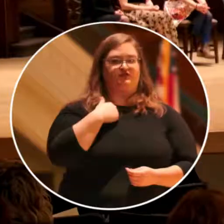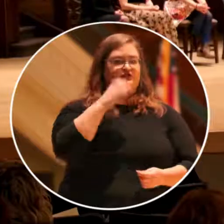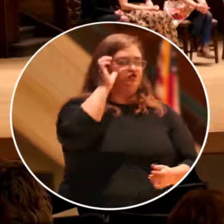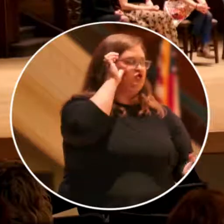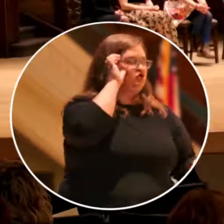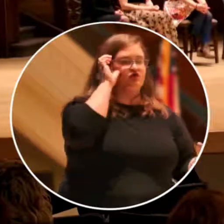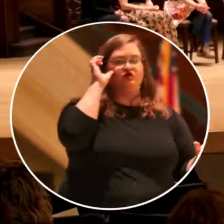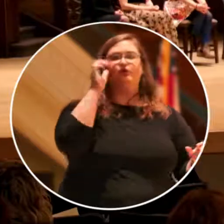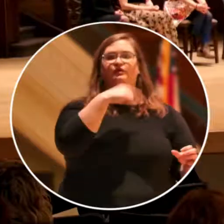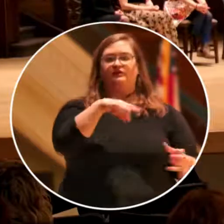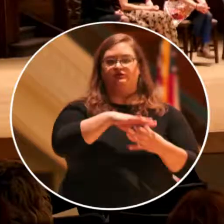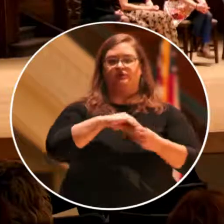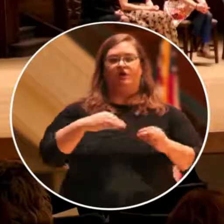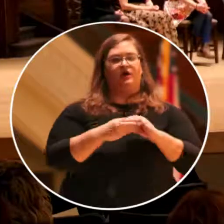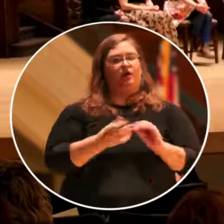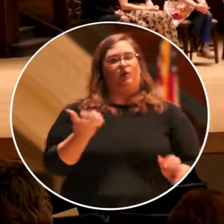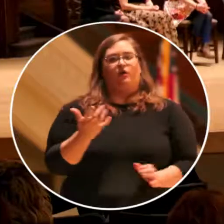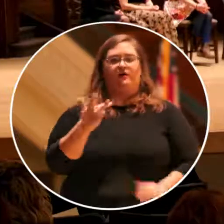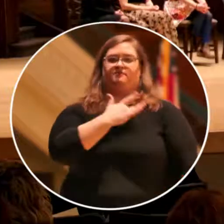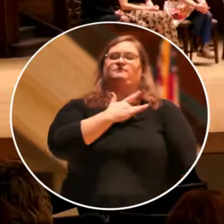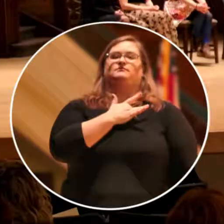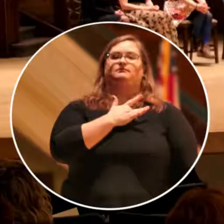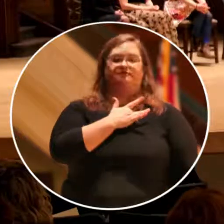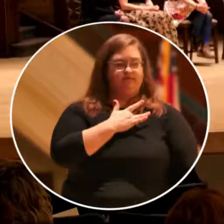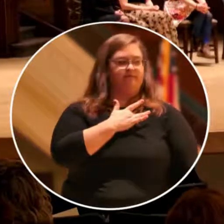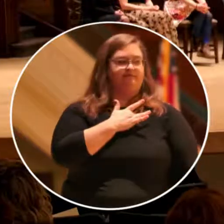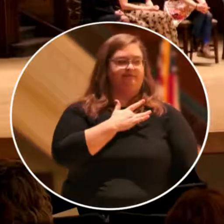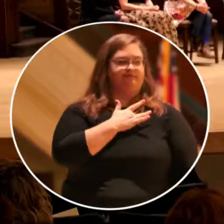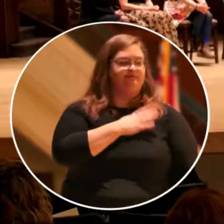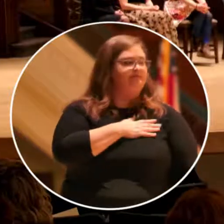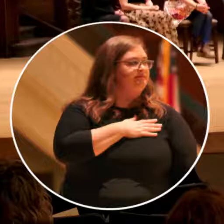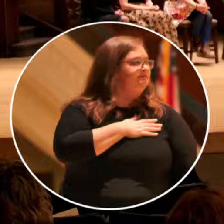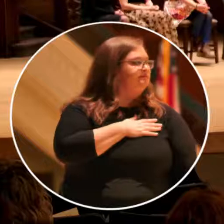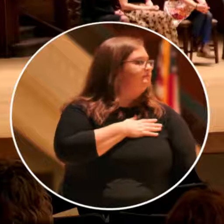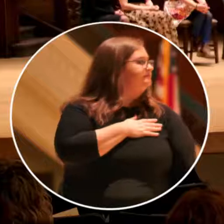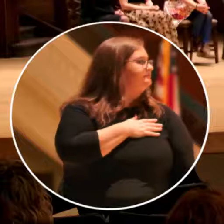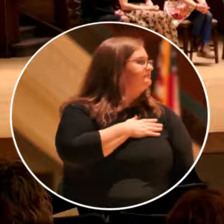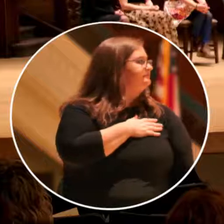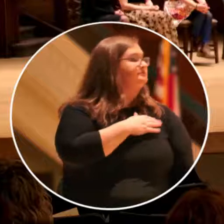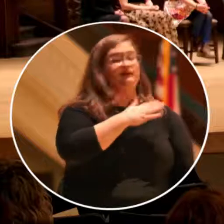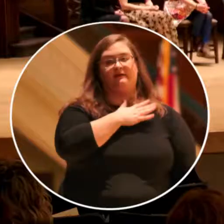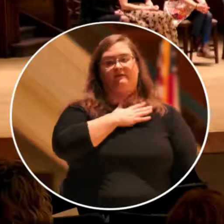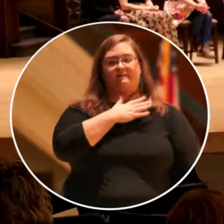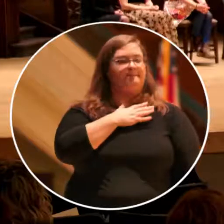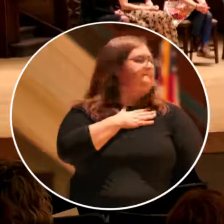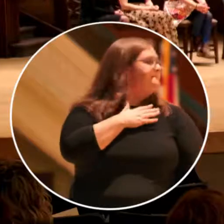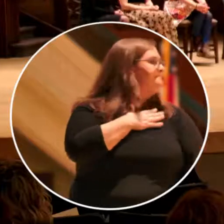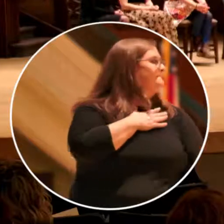and I got hip to the scene real quick and realized Mama couldn't wear mascara.